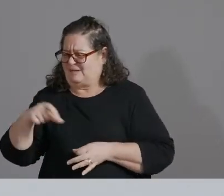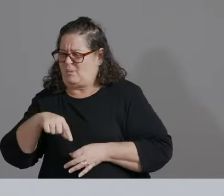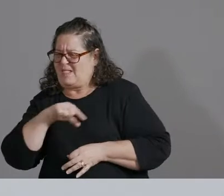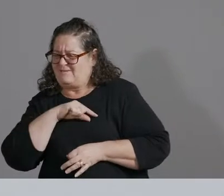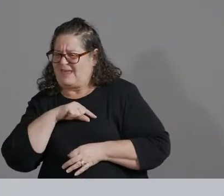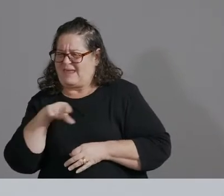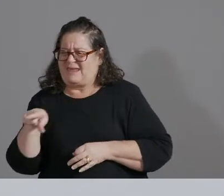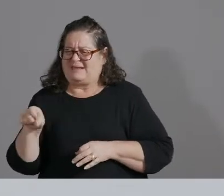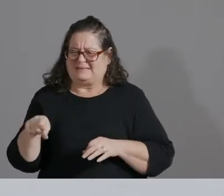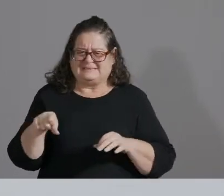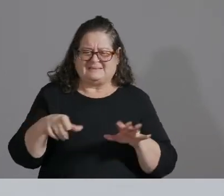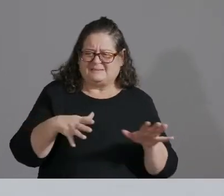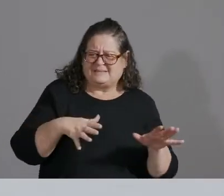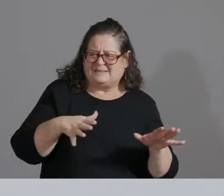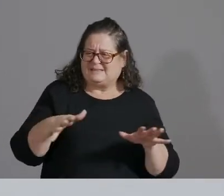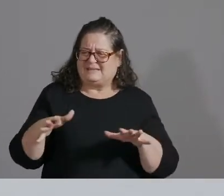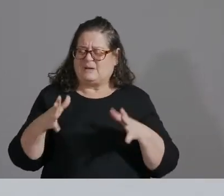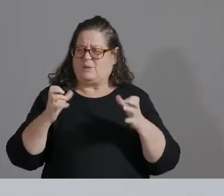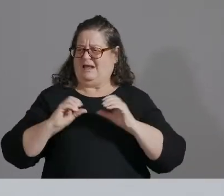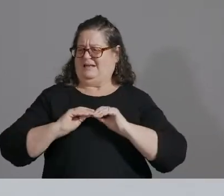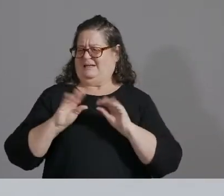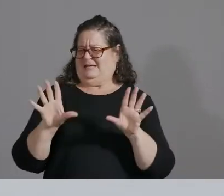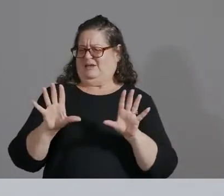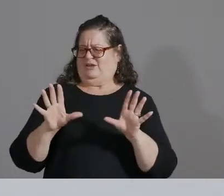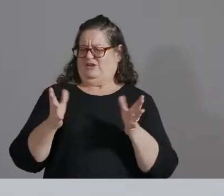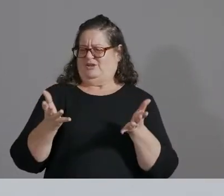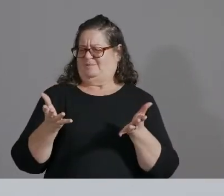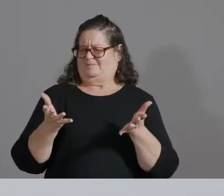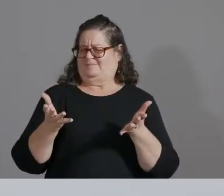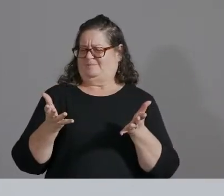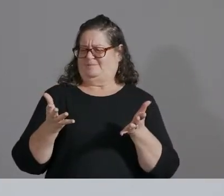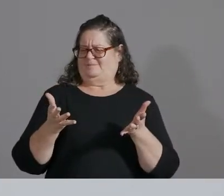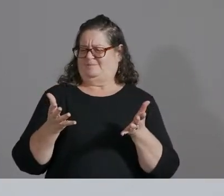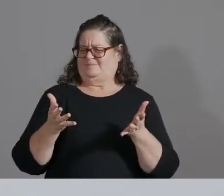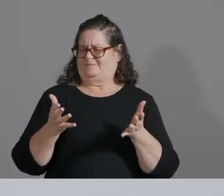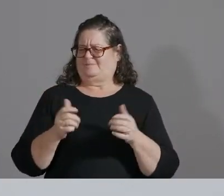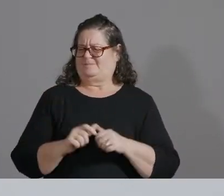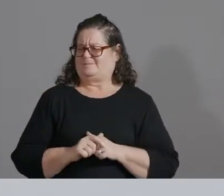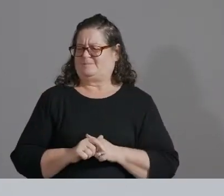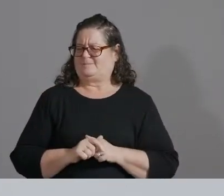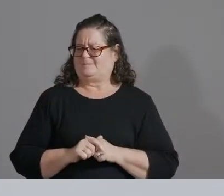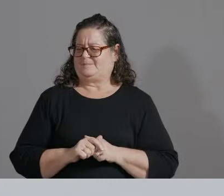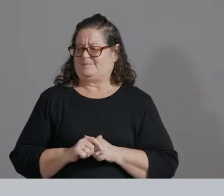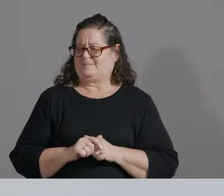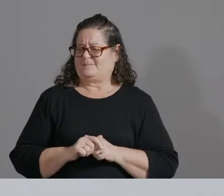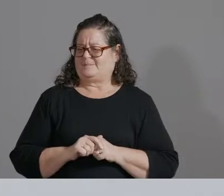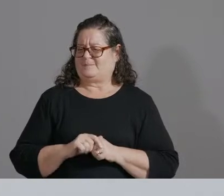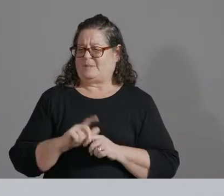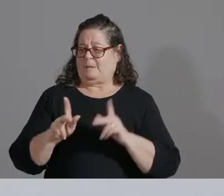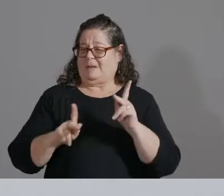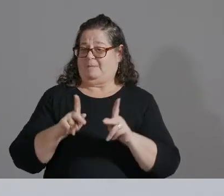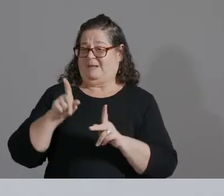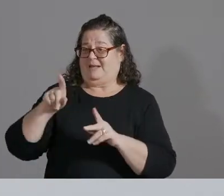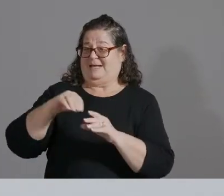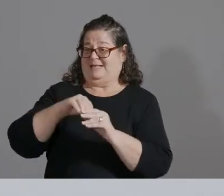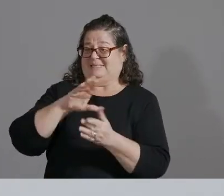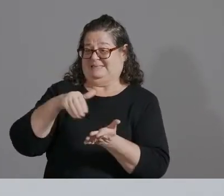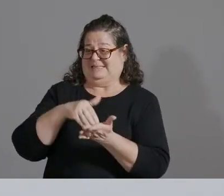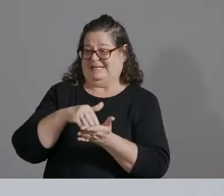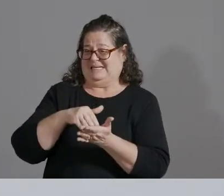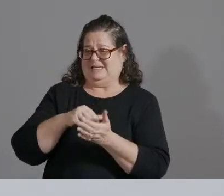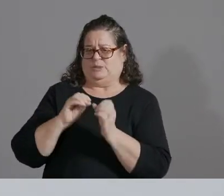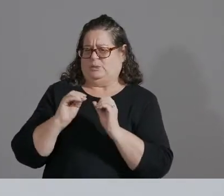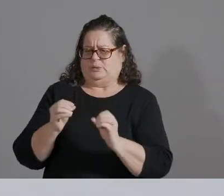correct me, but I just would like to clarify that possibly for those individuals that are in those centers without a vaccine in their arm. Yeah,